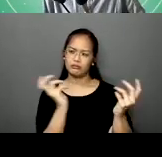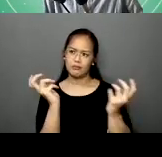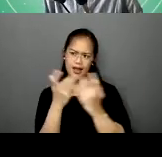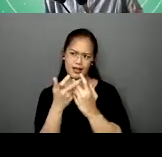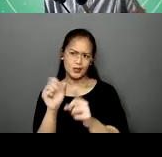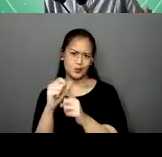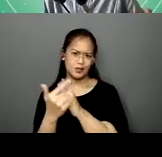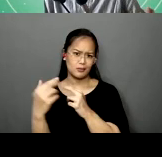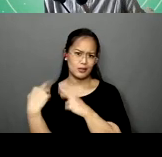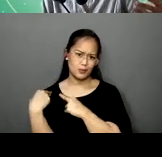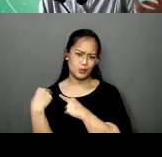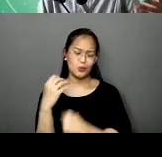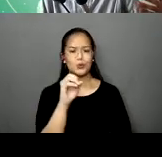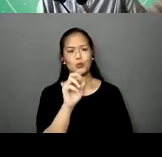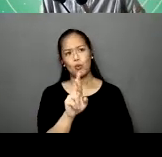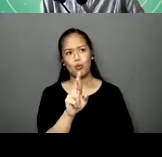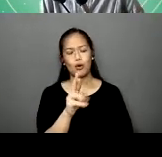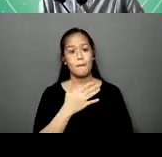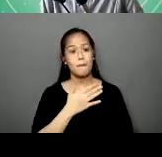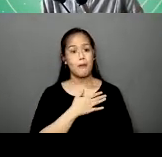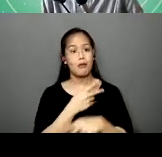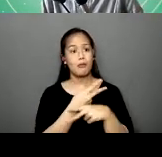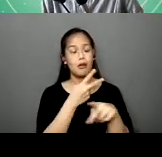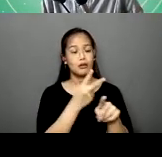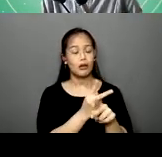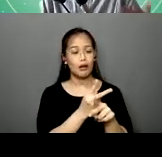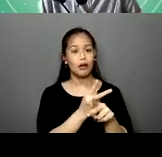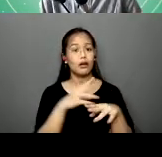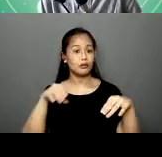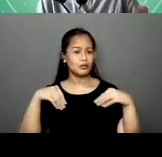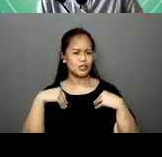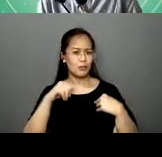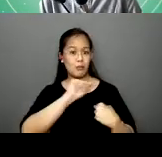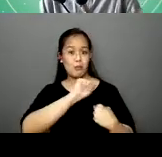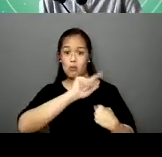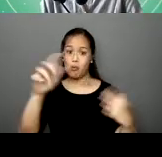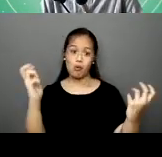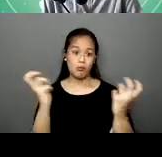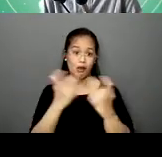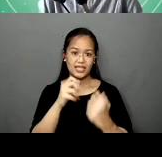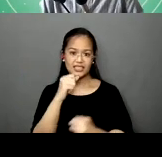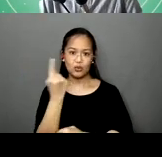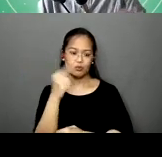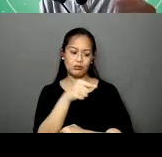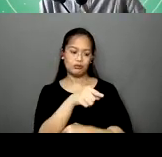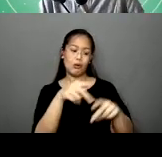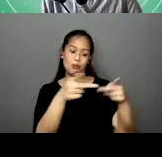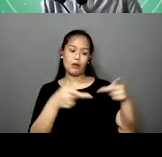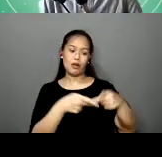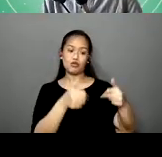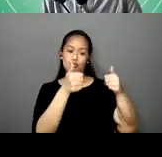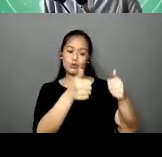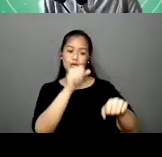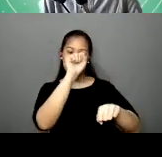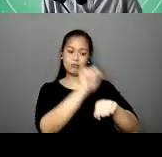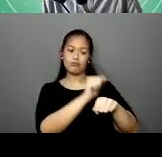the messaging of my product acceptable for everyone, not just for a specific demographic? Am I offending